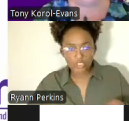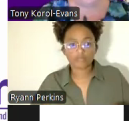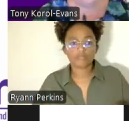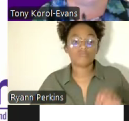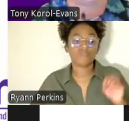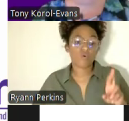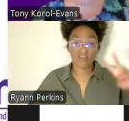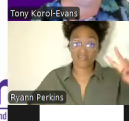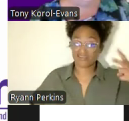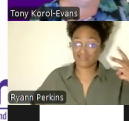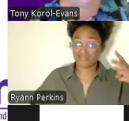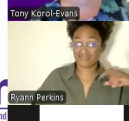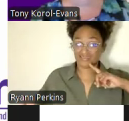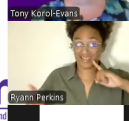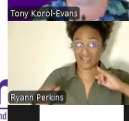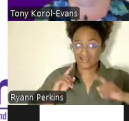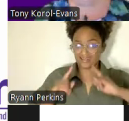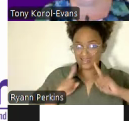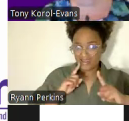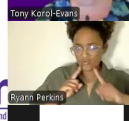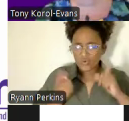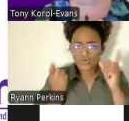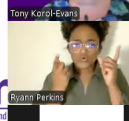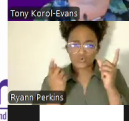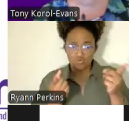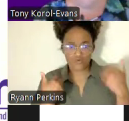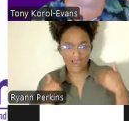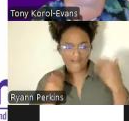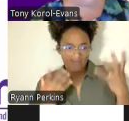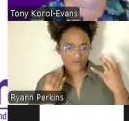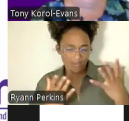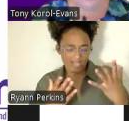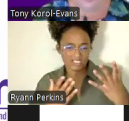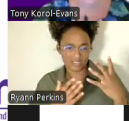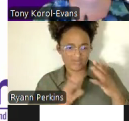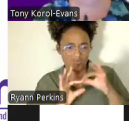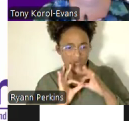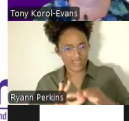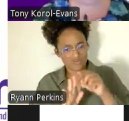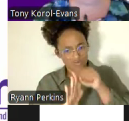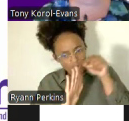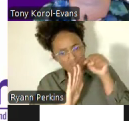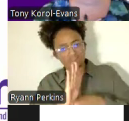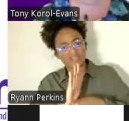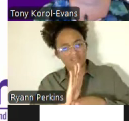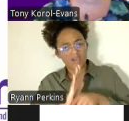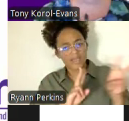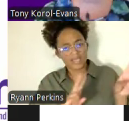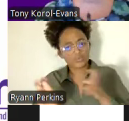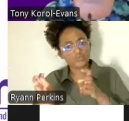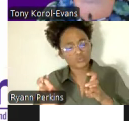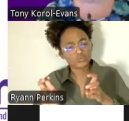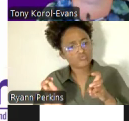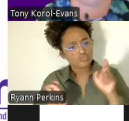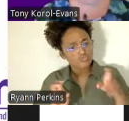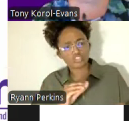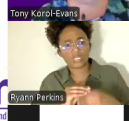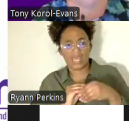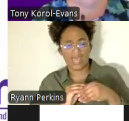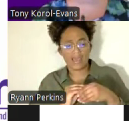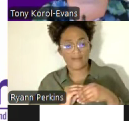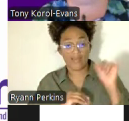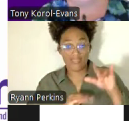depth? How do you do that? How do you make that look? What does that warm handoff policy look like? Do you